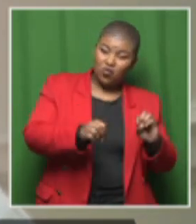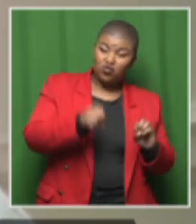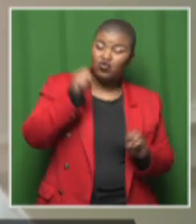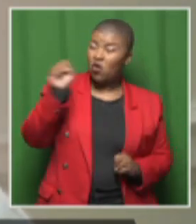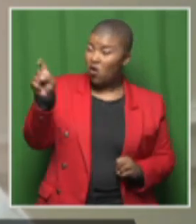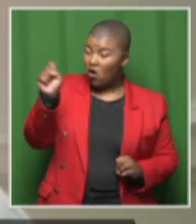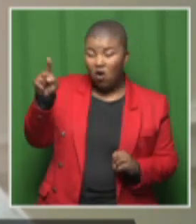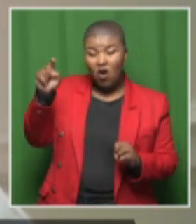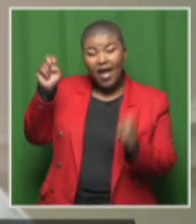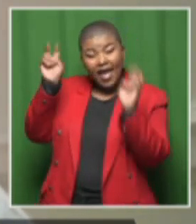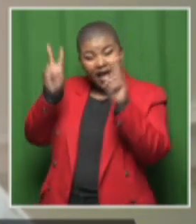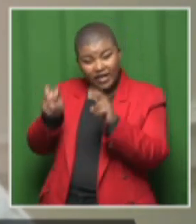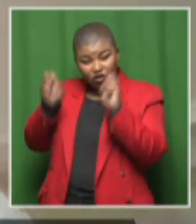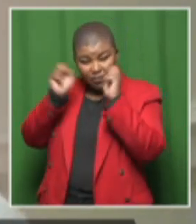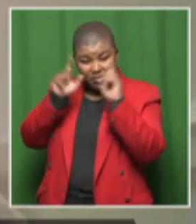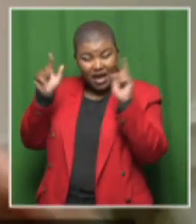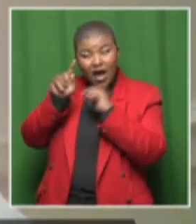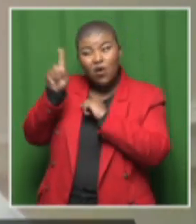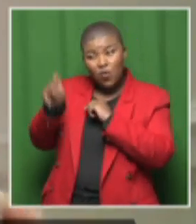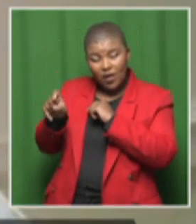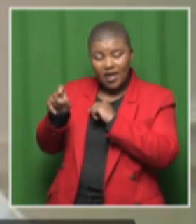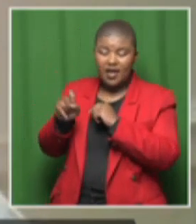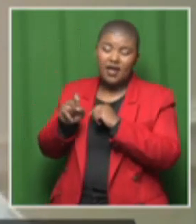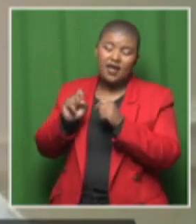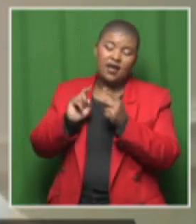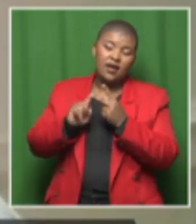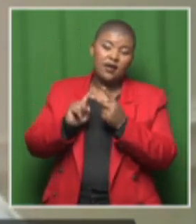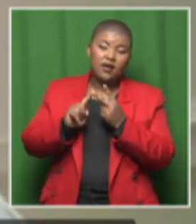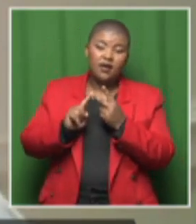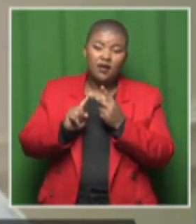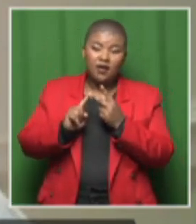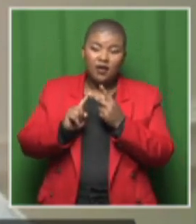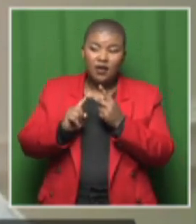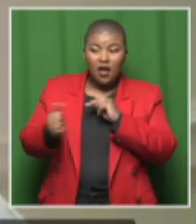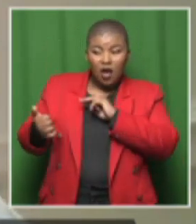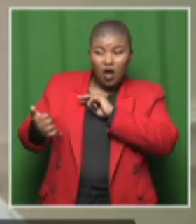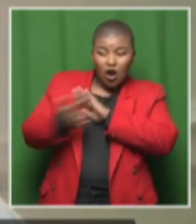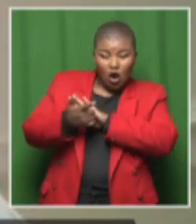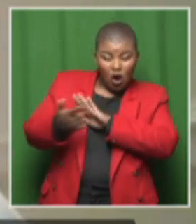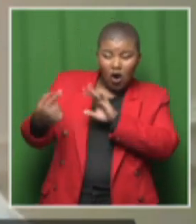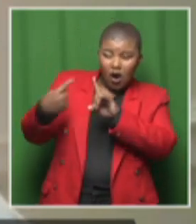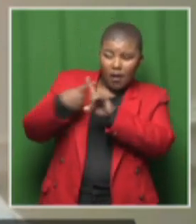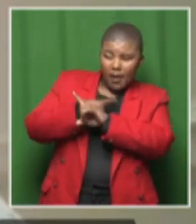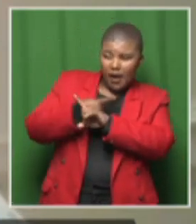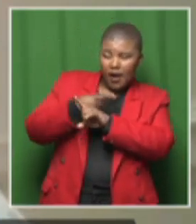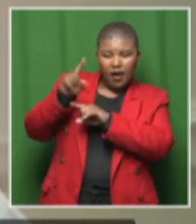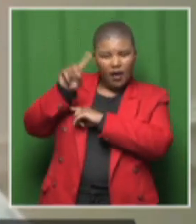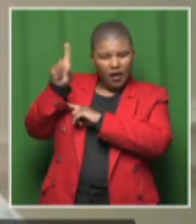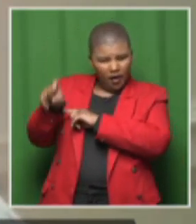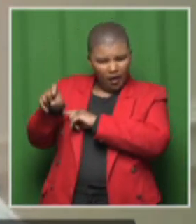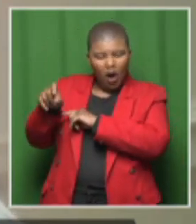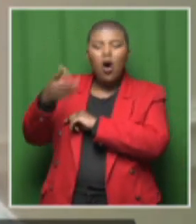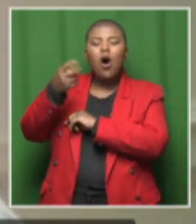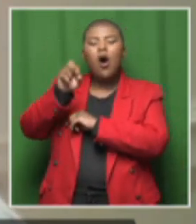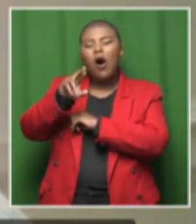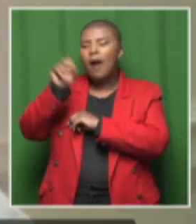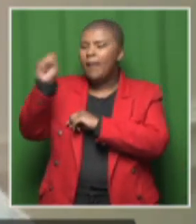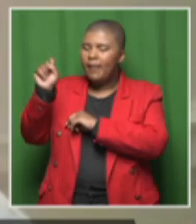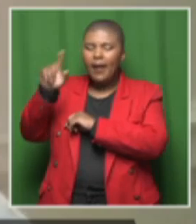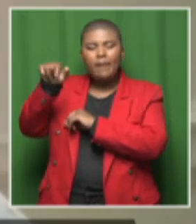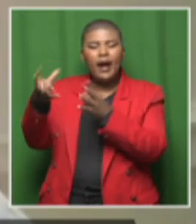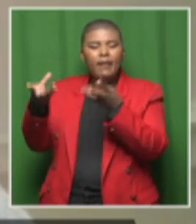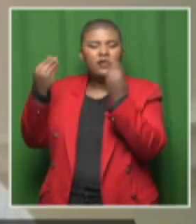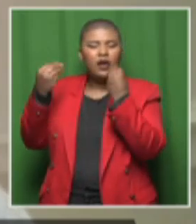they in a authorized or legally in a position where they could have